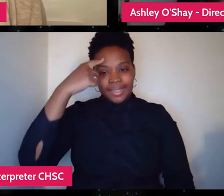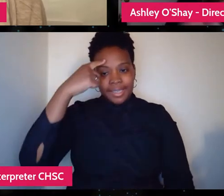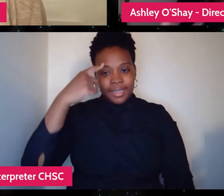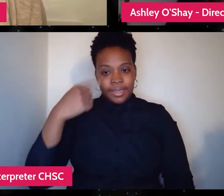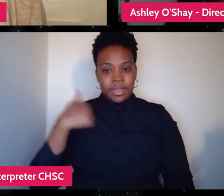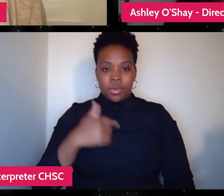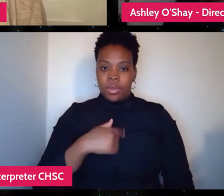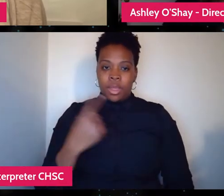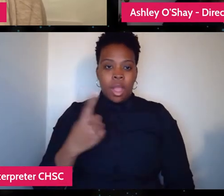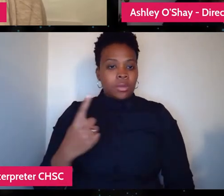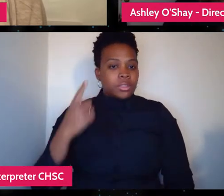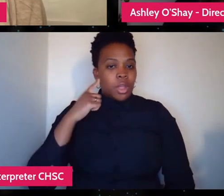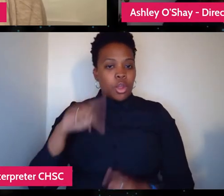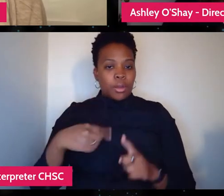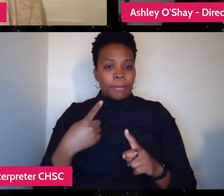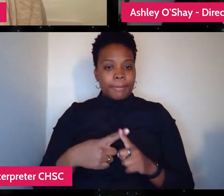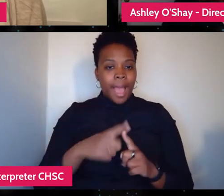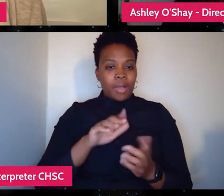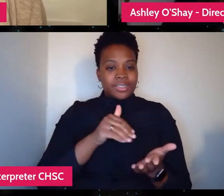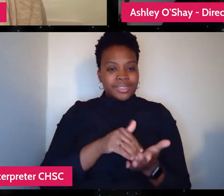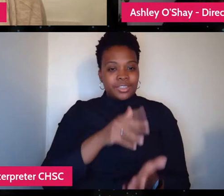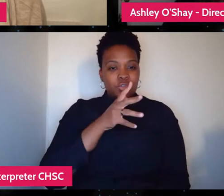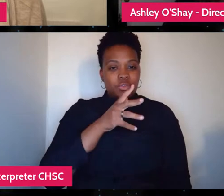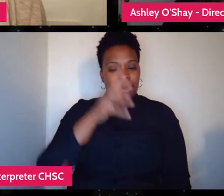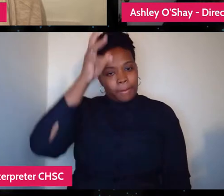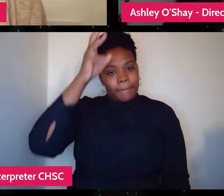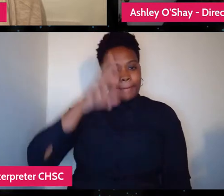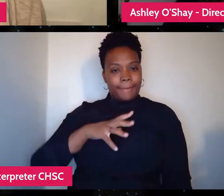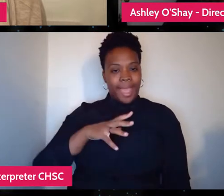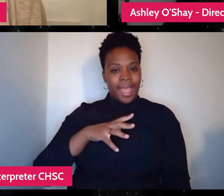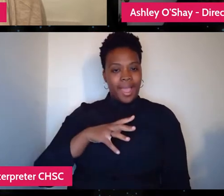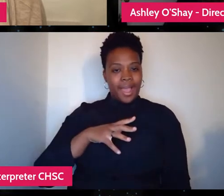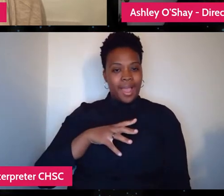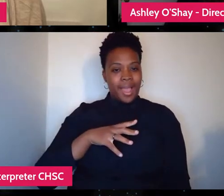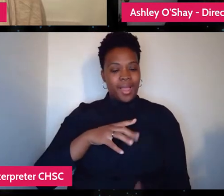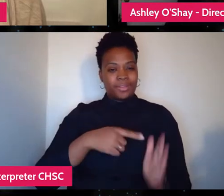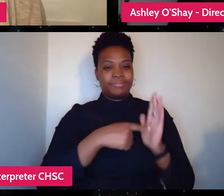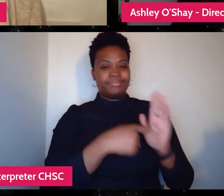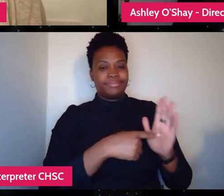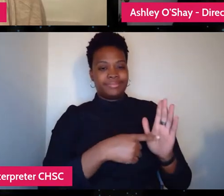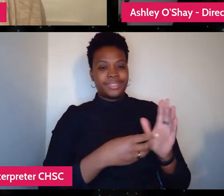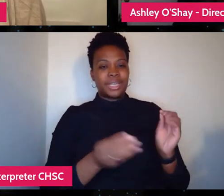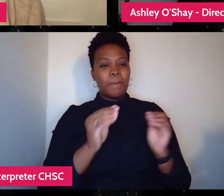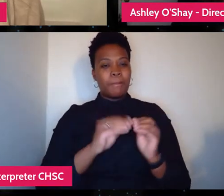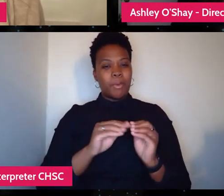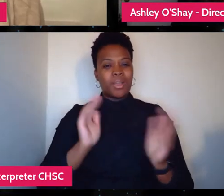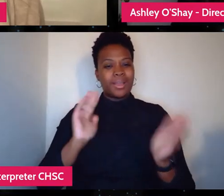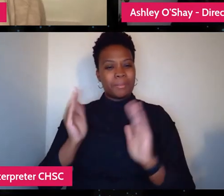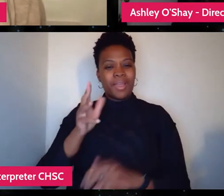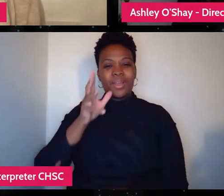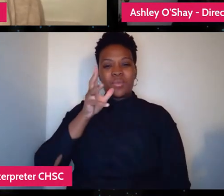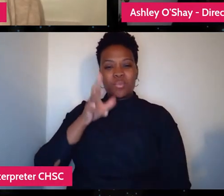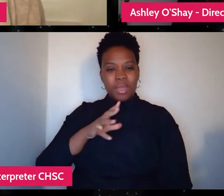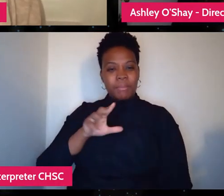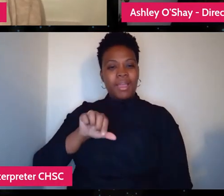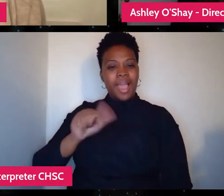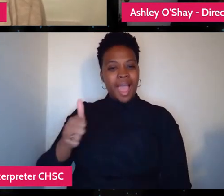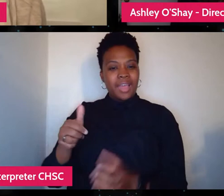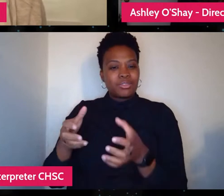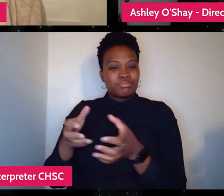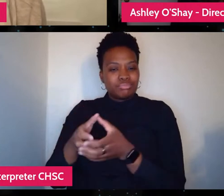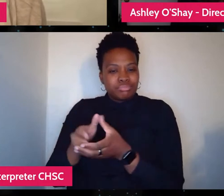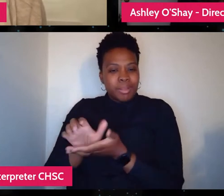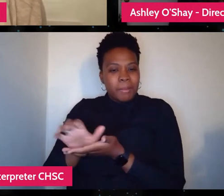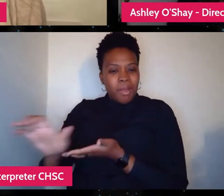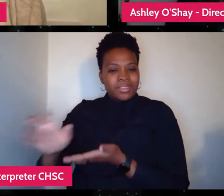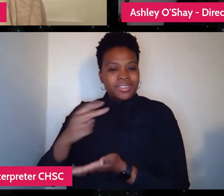we always heard about like those central male figures more so than we did about other, like the women or other marginalized voices